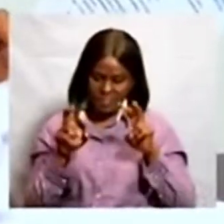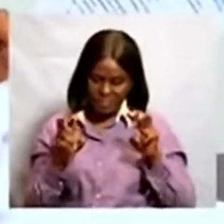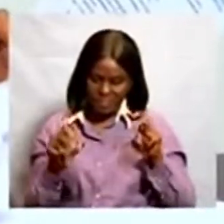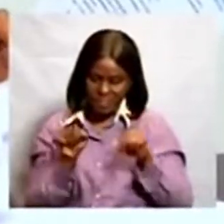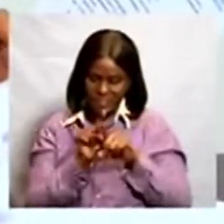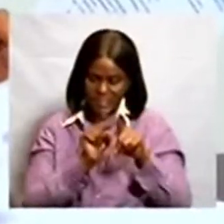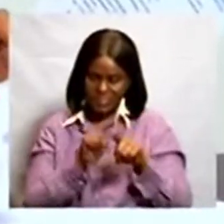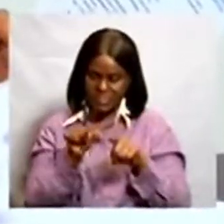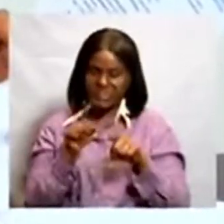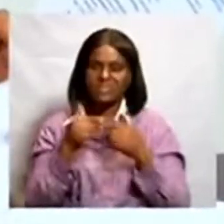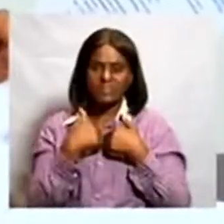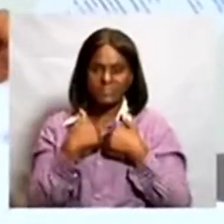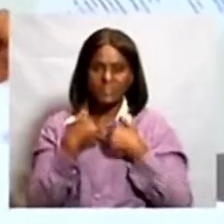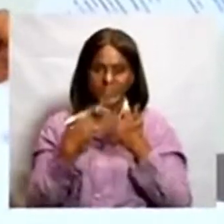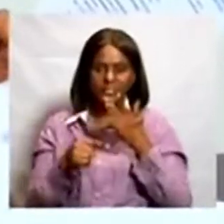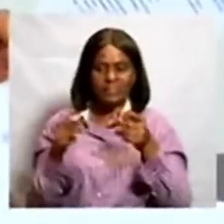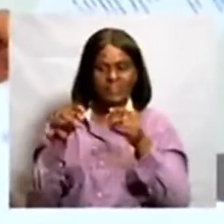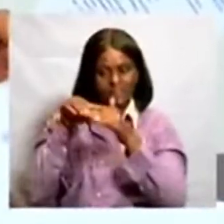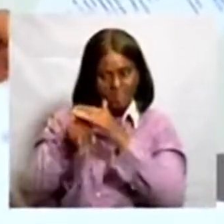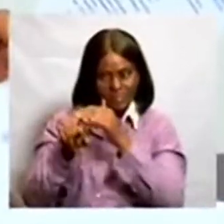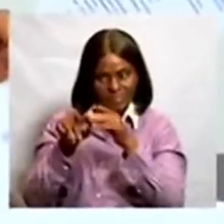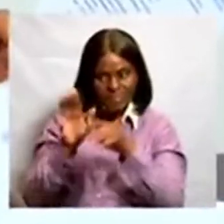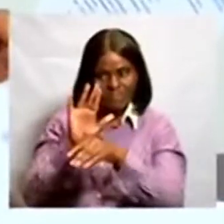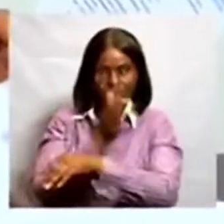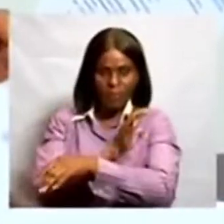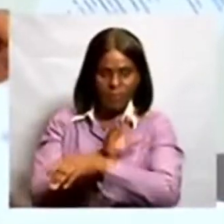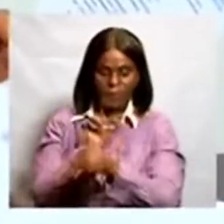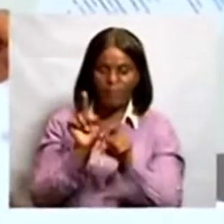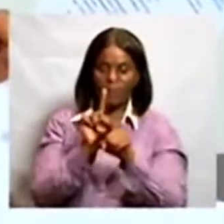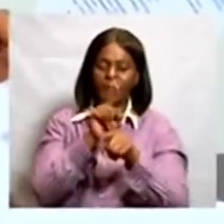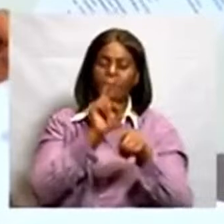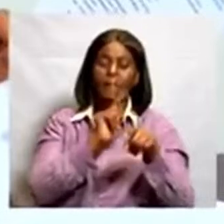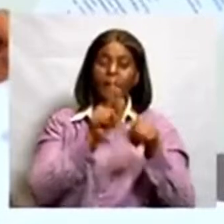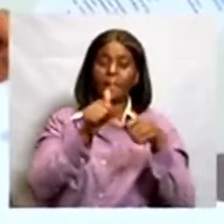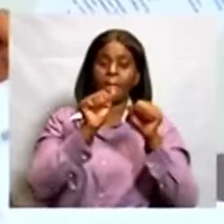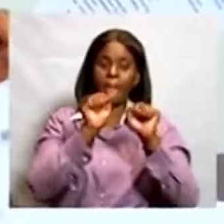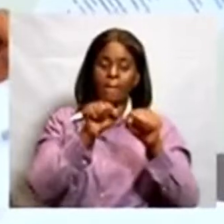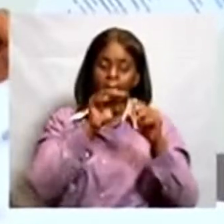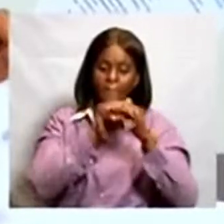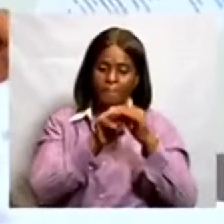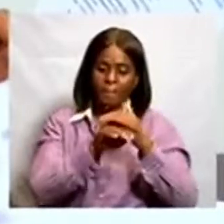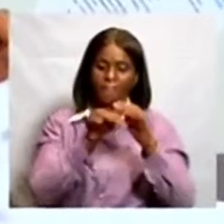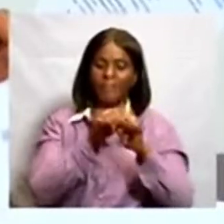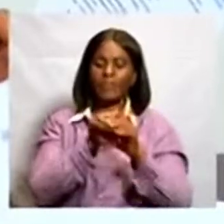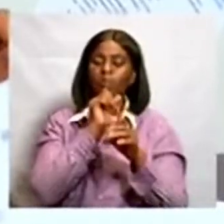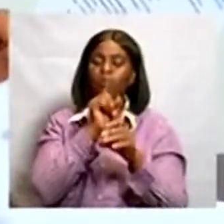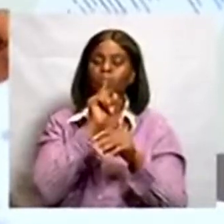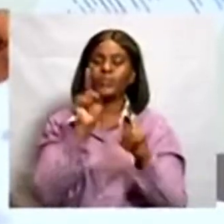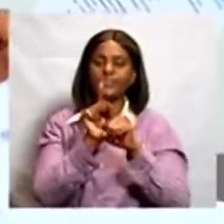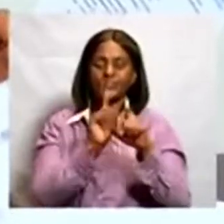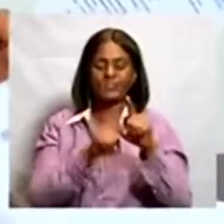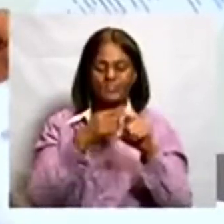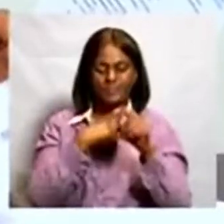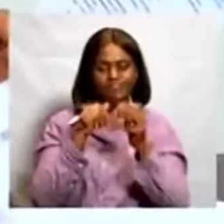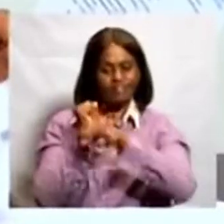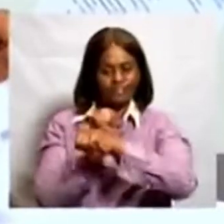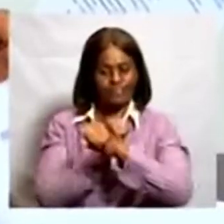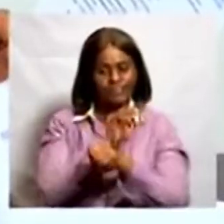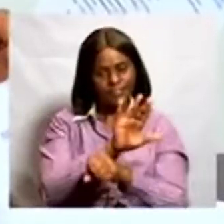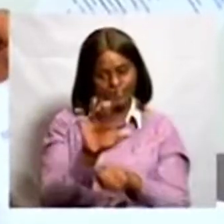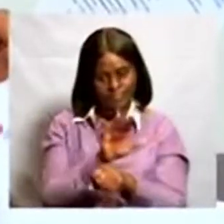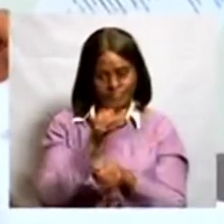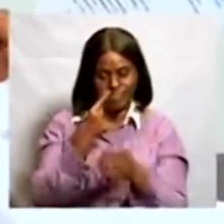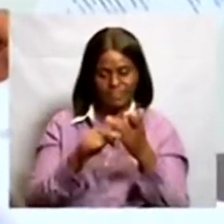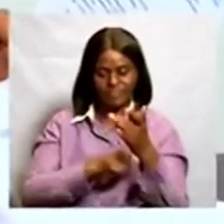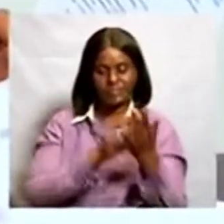it actually takes them to our system. So they will be able to access our system in real time. So there are some security features that we've